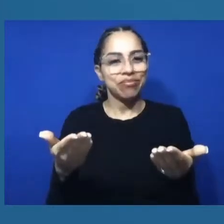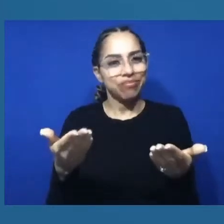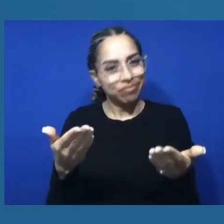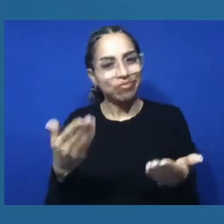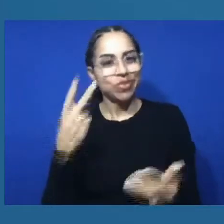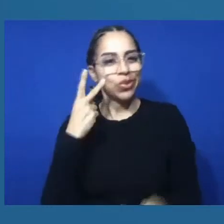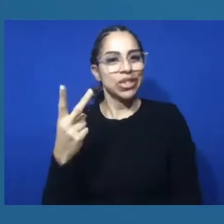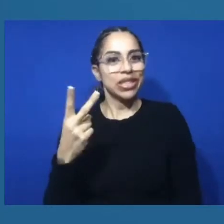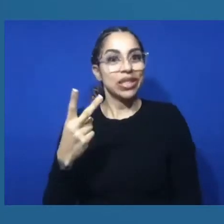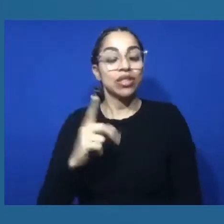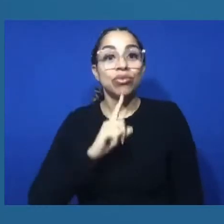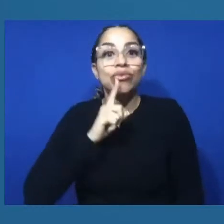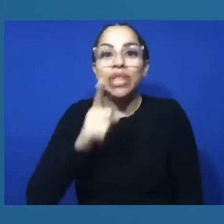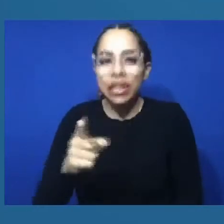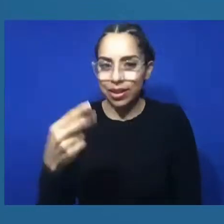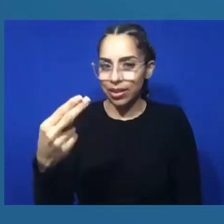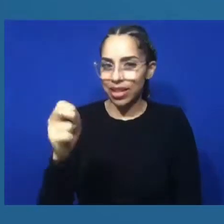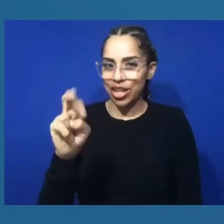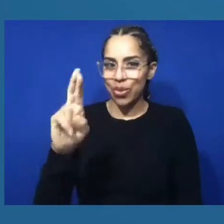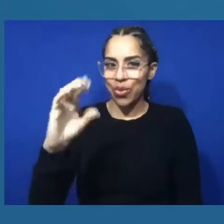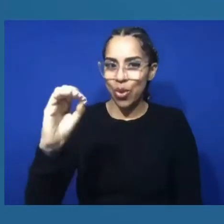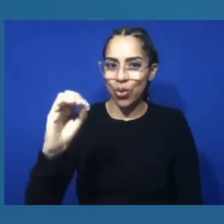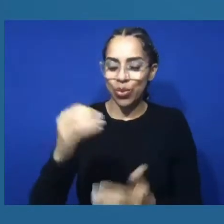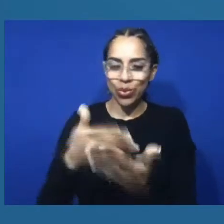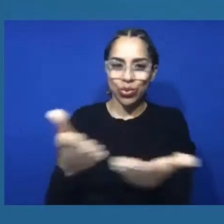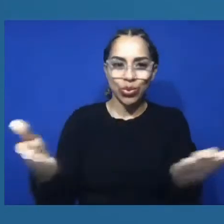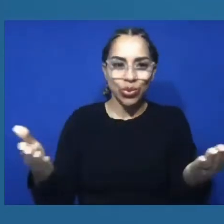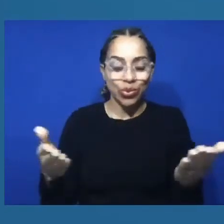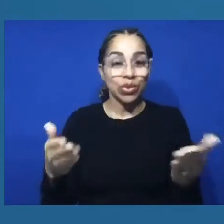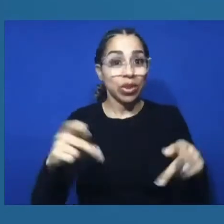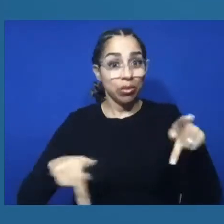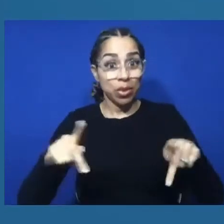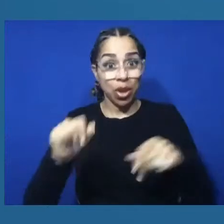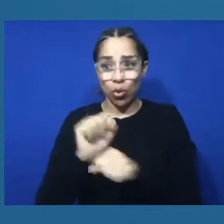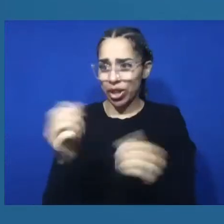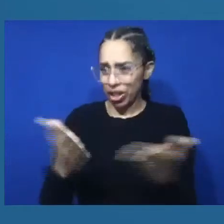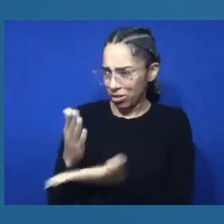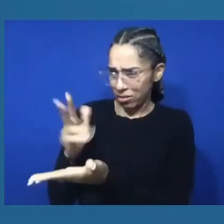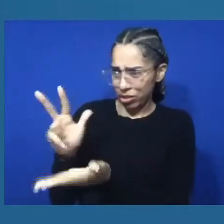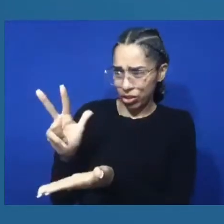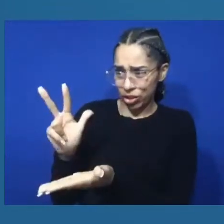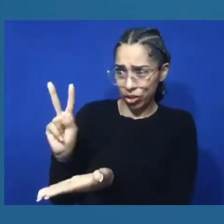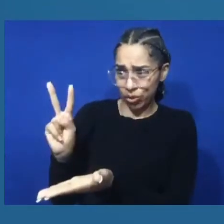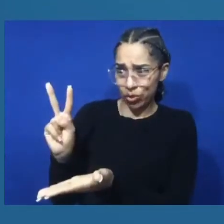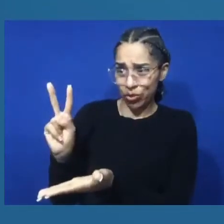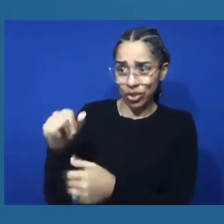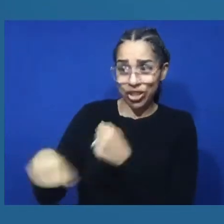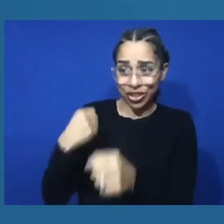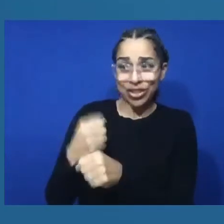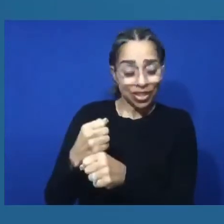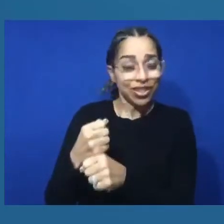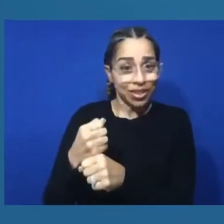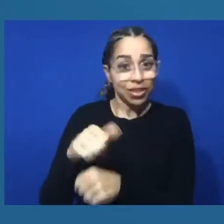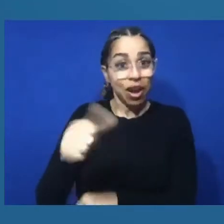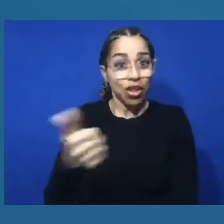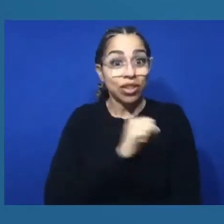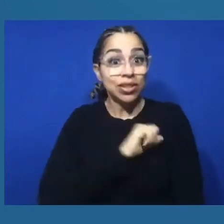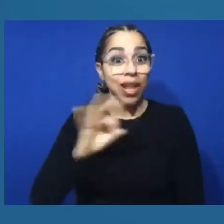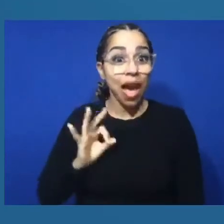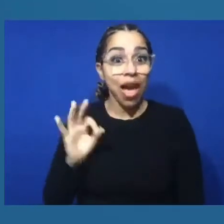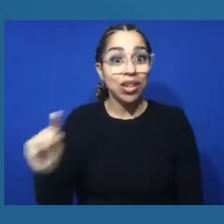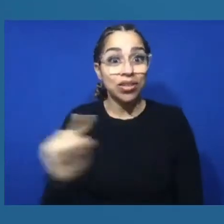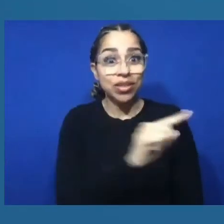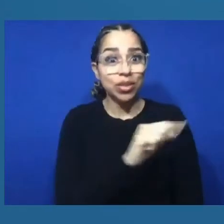heroes, the individuals who have worked here, 32 years? 32 years, and other members of staff who worked here 20